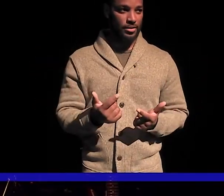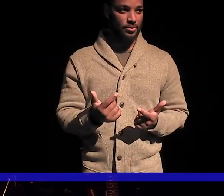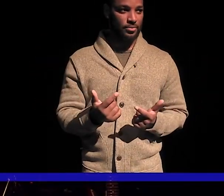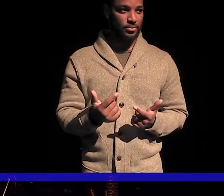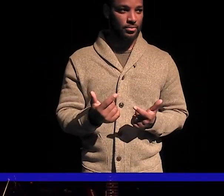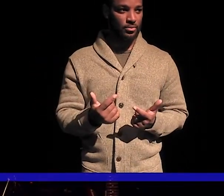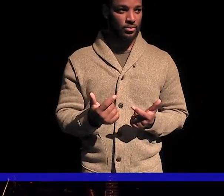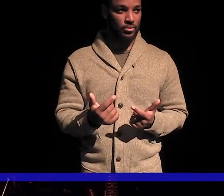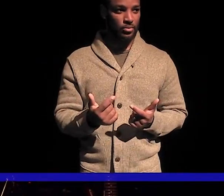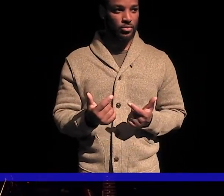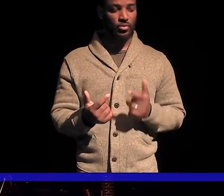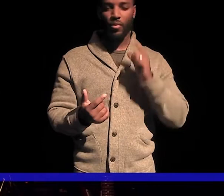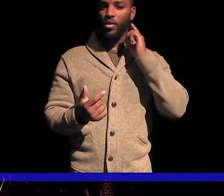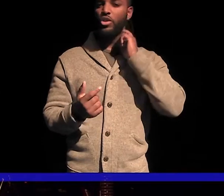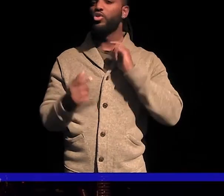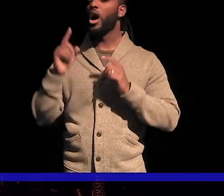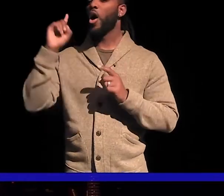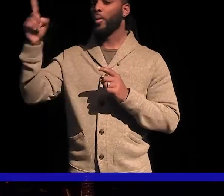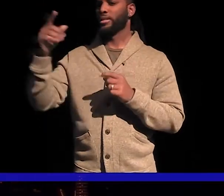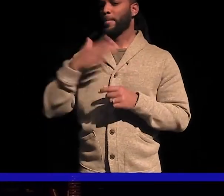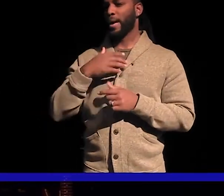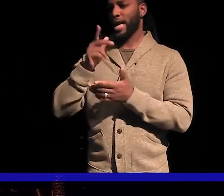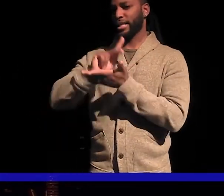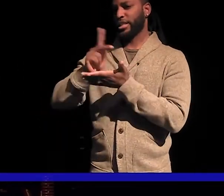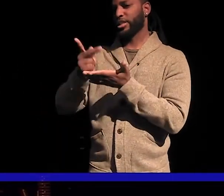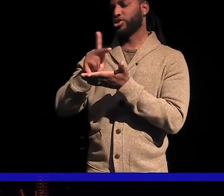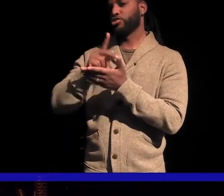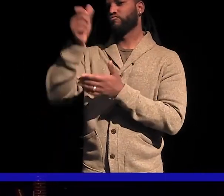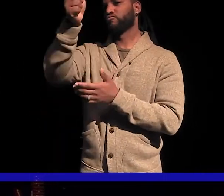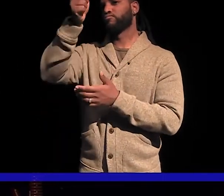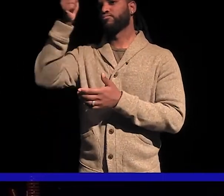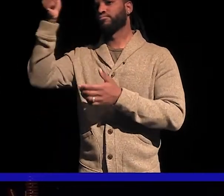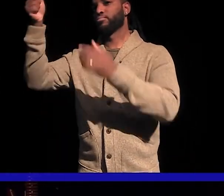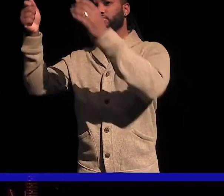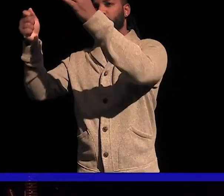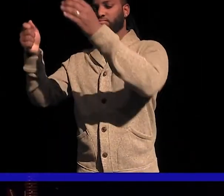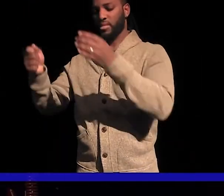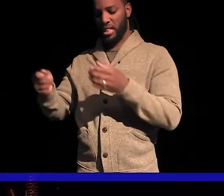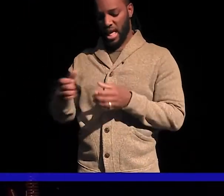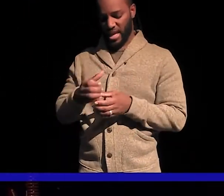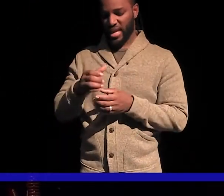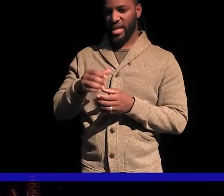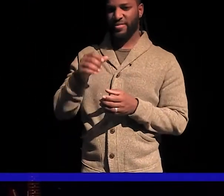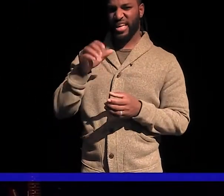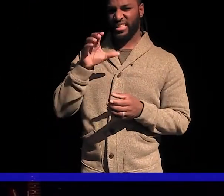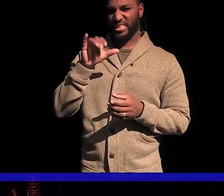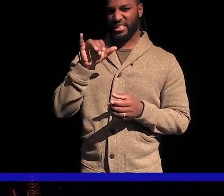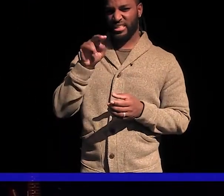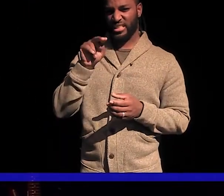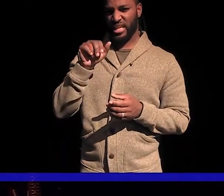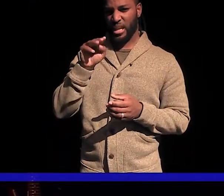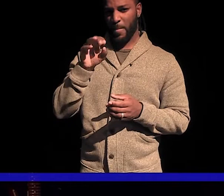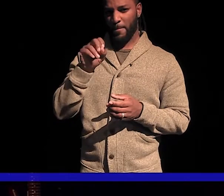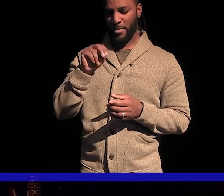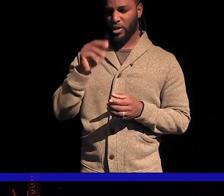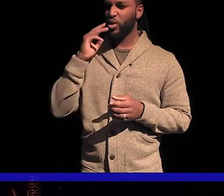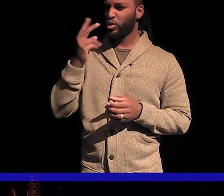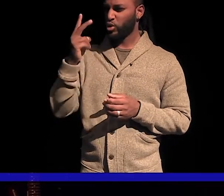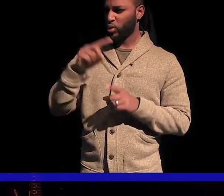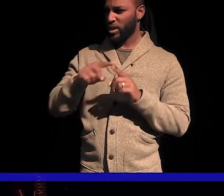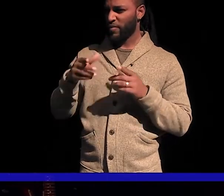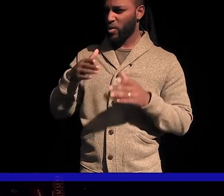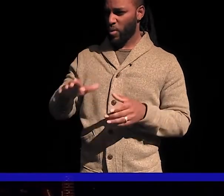I went to the cabinet the other day and I opened up a little can of cinnamon. Have you ever noticed that it has two different ways that you